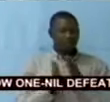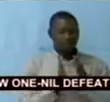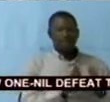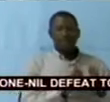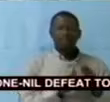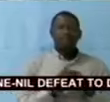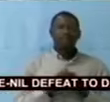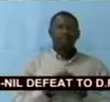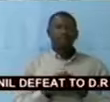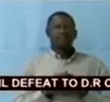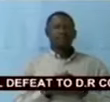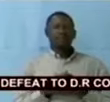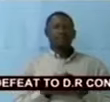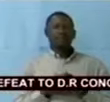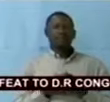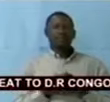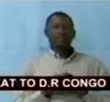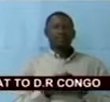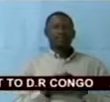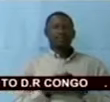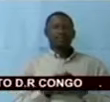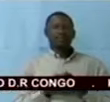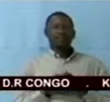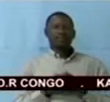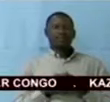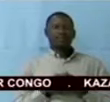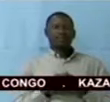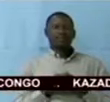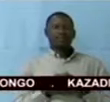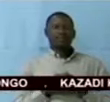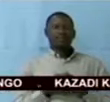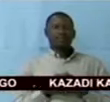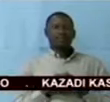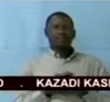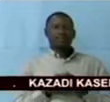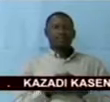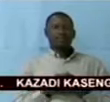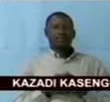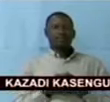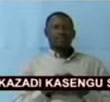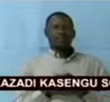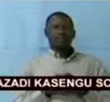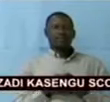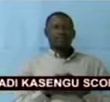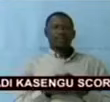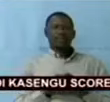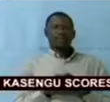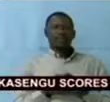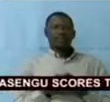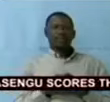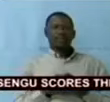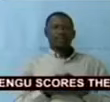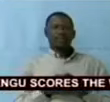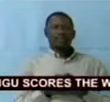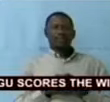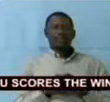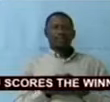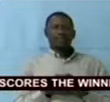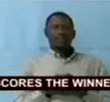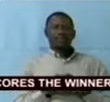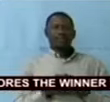Accidents are never caused by natural causes. Vehicle accidents are not caused by natural causes. They're caused by